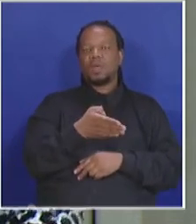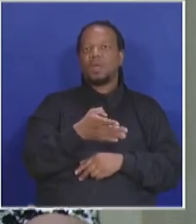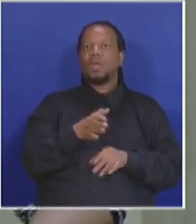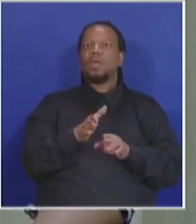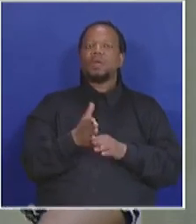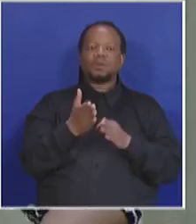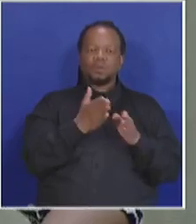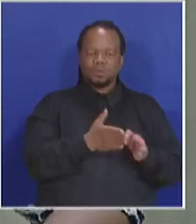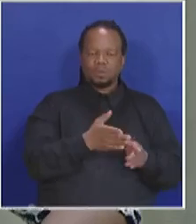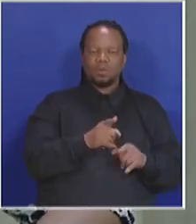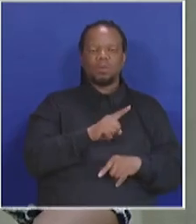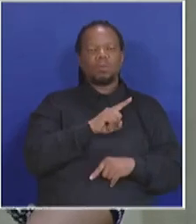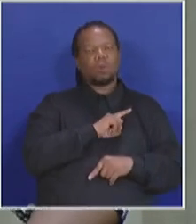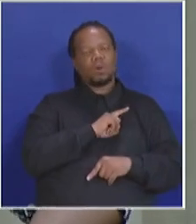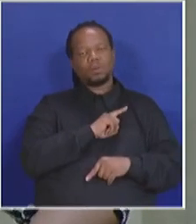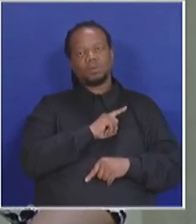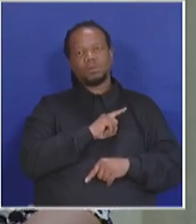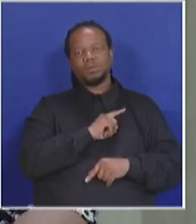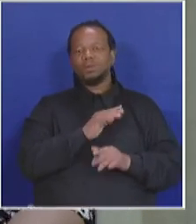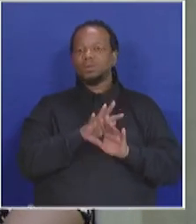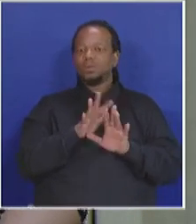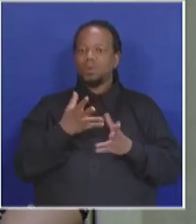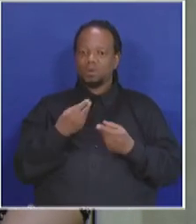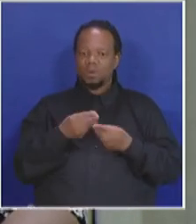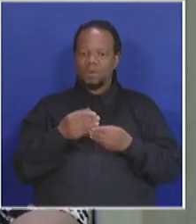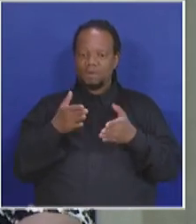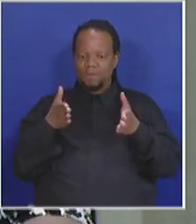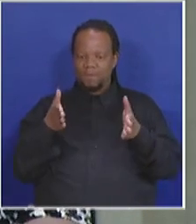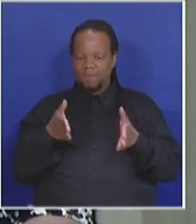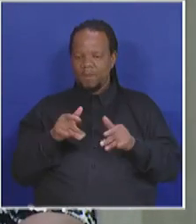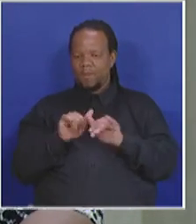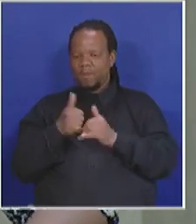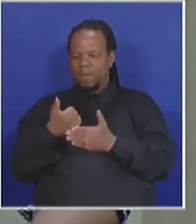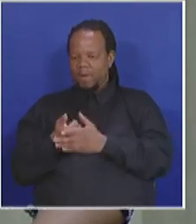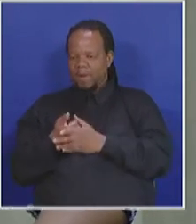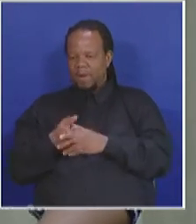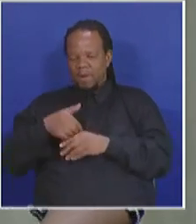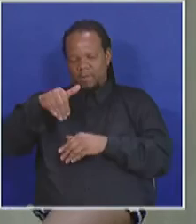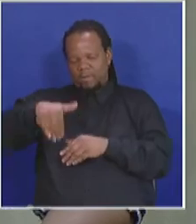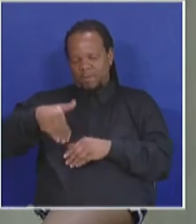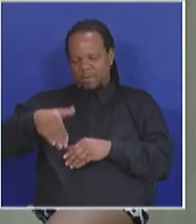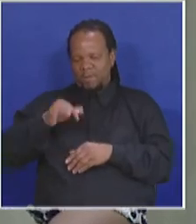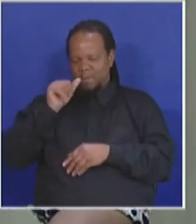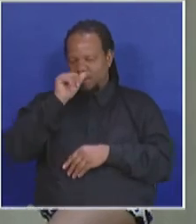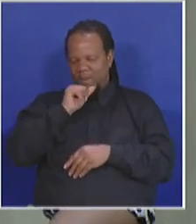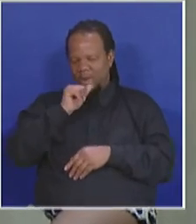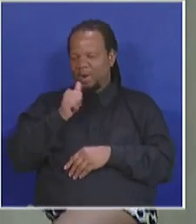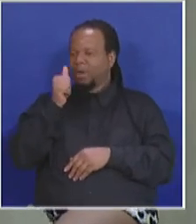Ngquqa, because we want to create a space for the exploration of oil and gas in BEST 205 and BEST